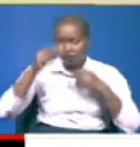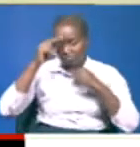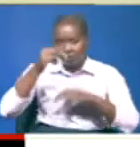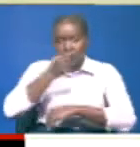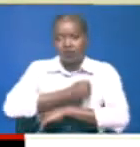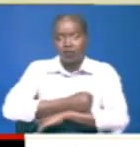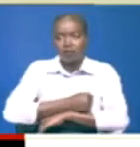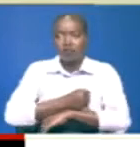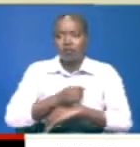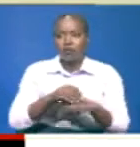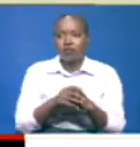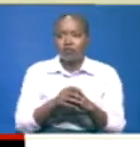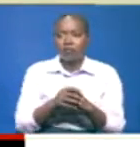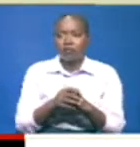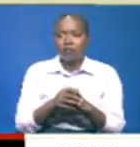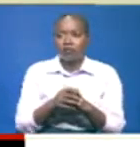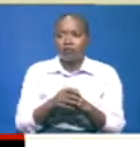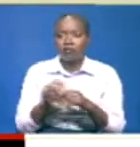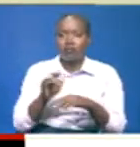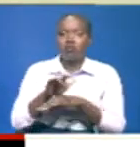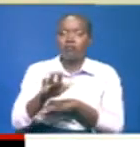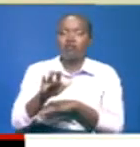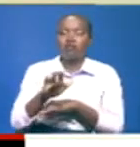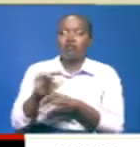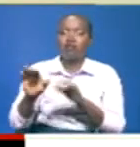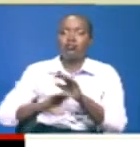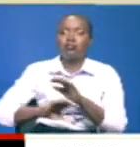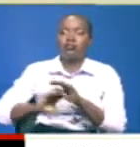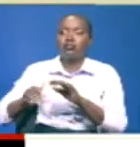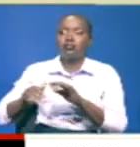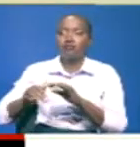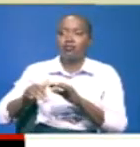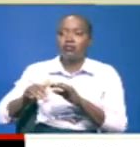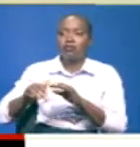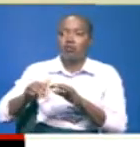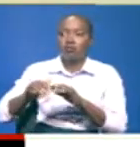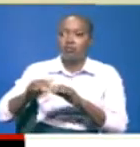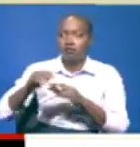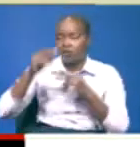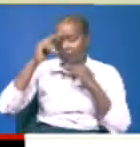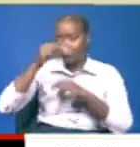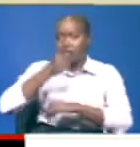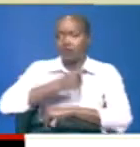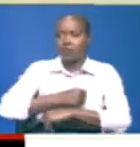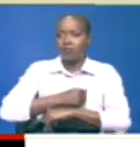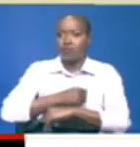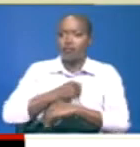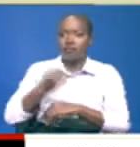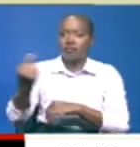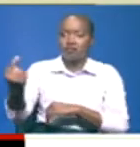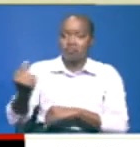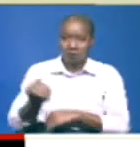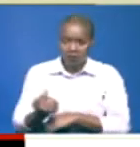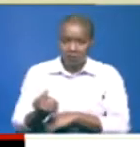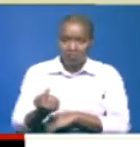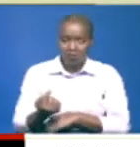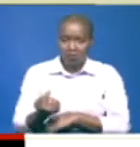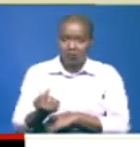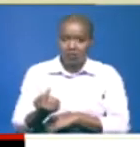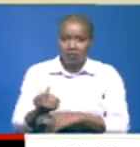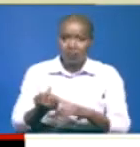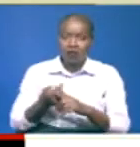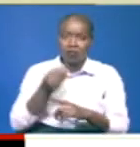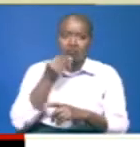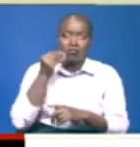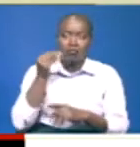posted to the sub-county secondary schools, where they can commute from home, and if in the unlikely event